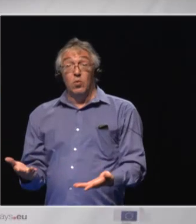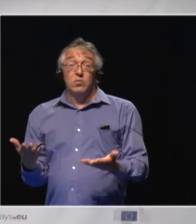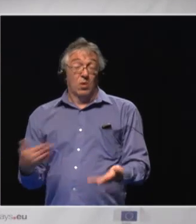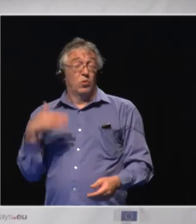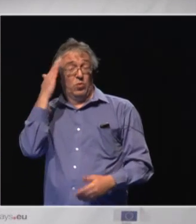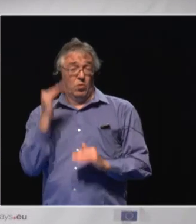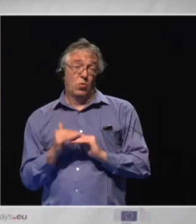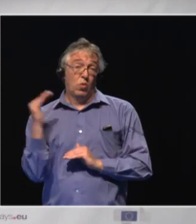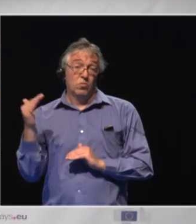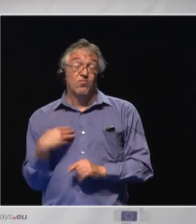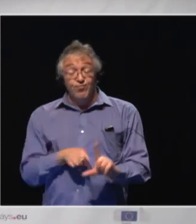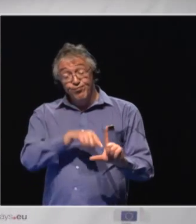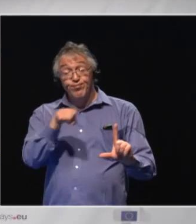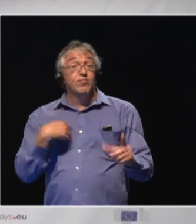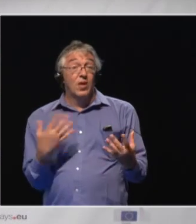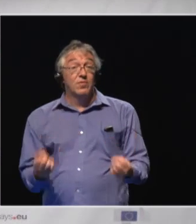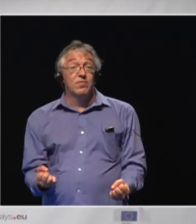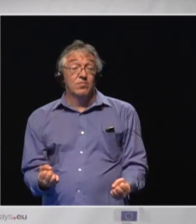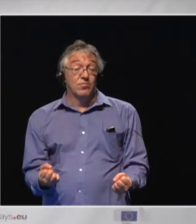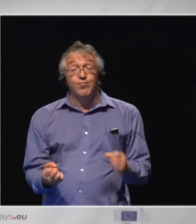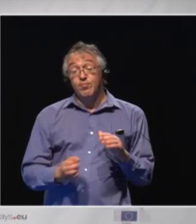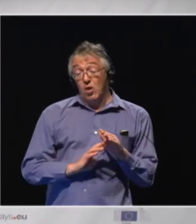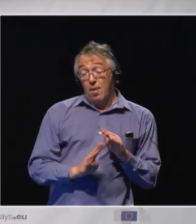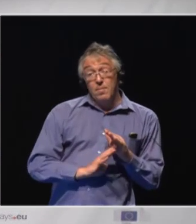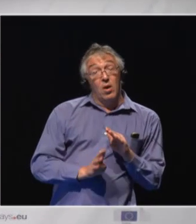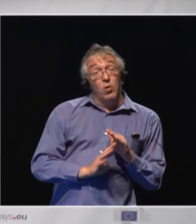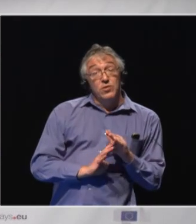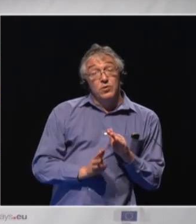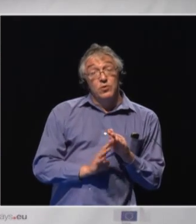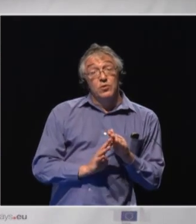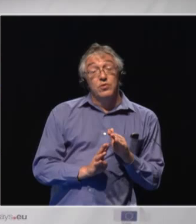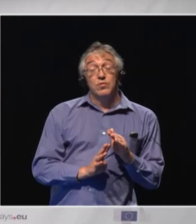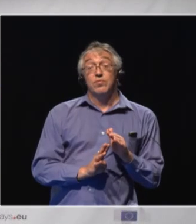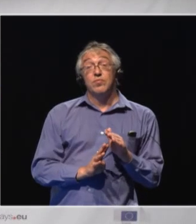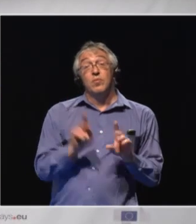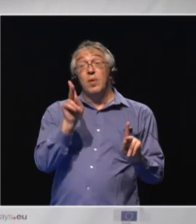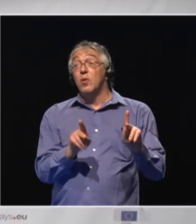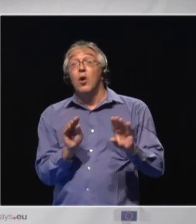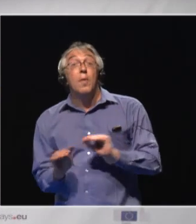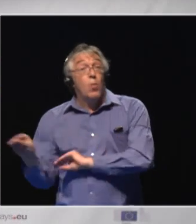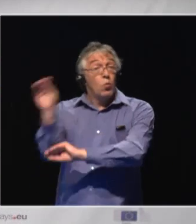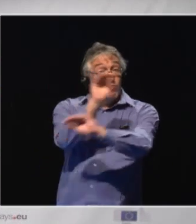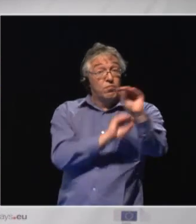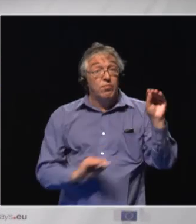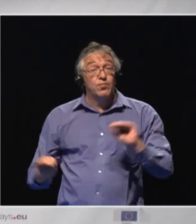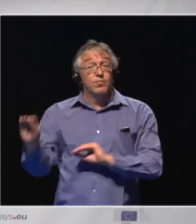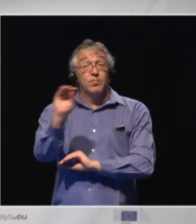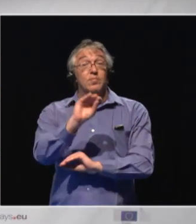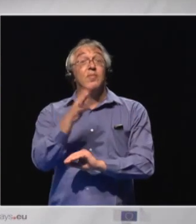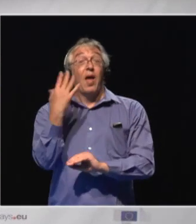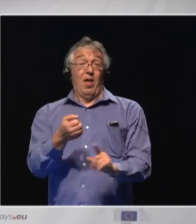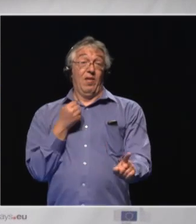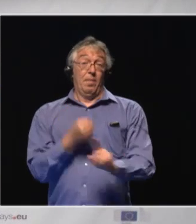available on how migration and mobility can have a profound impact in both positive and